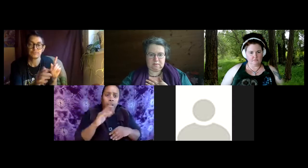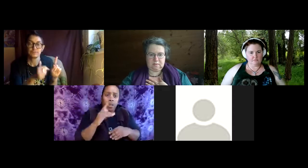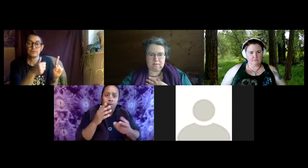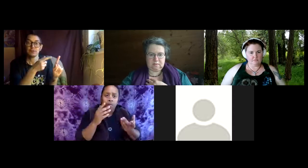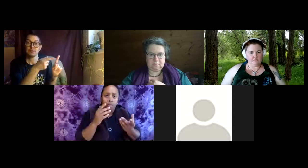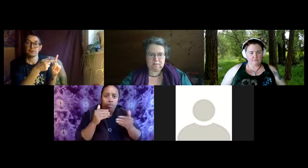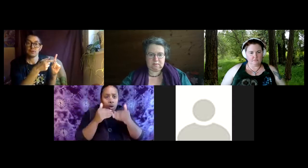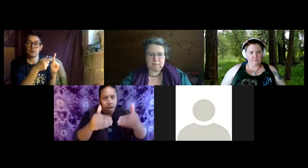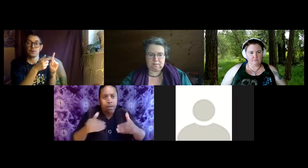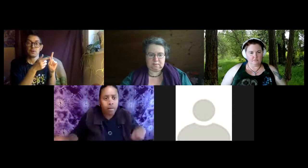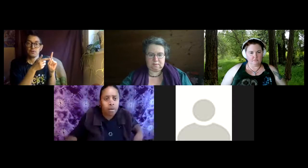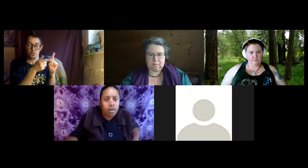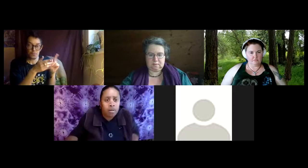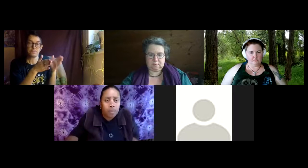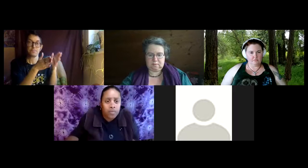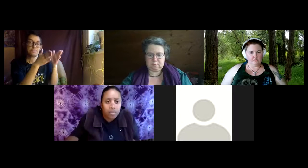okay, so go ahead.